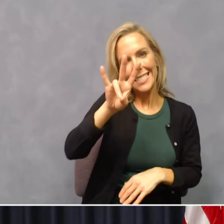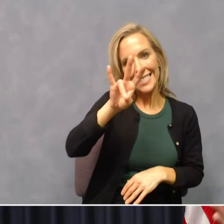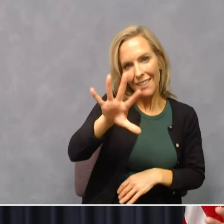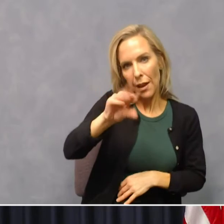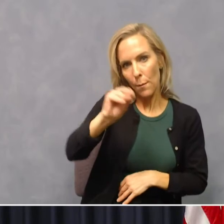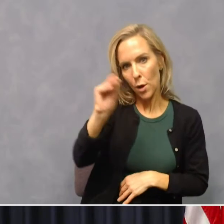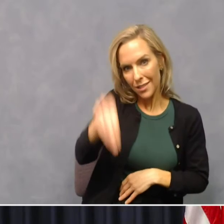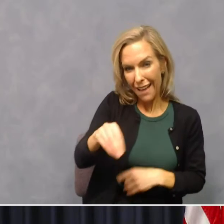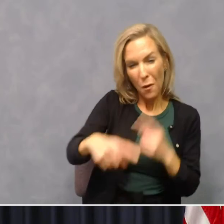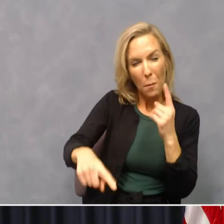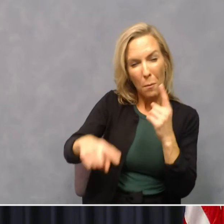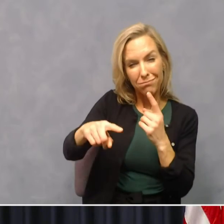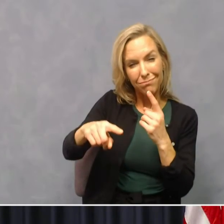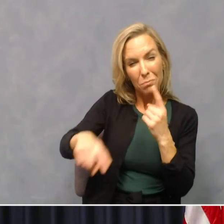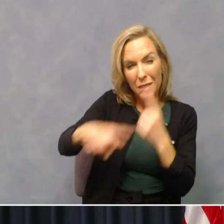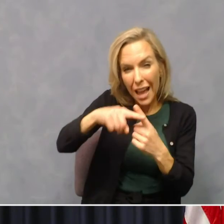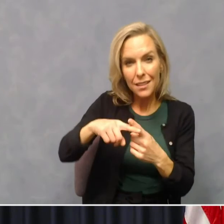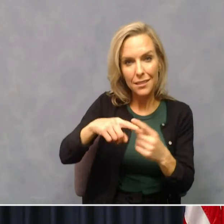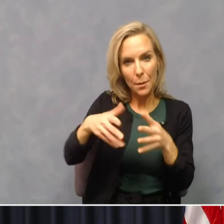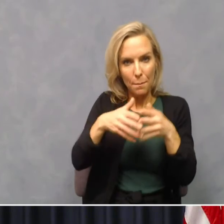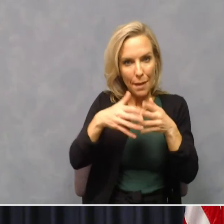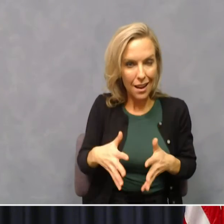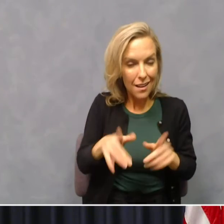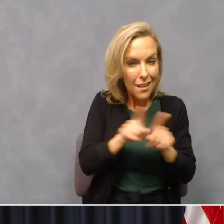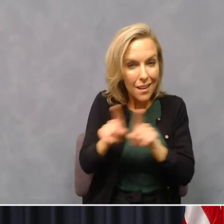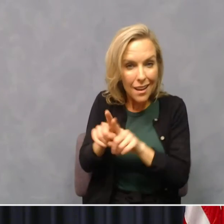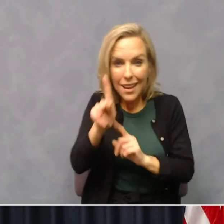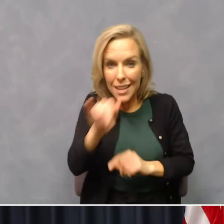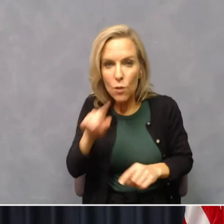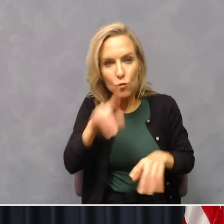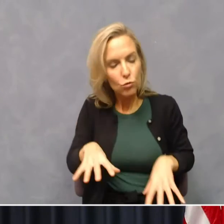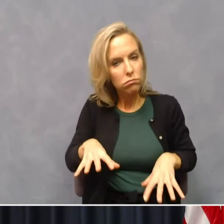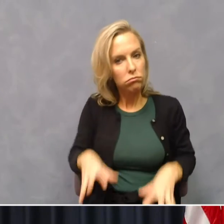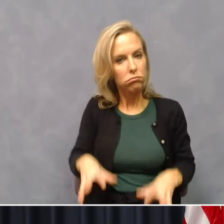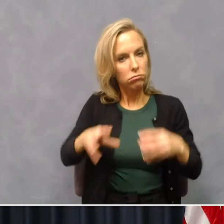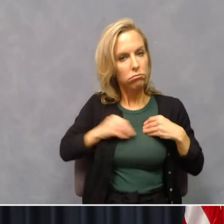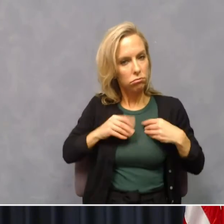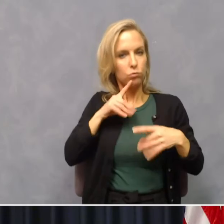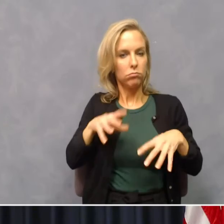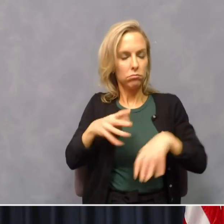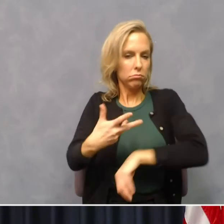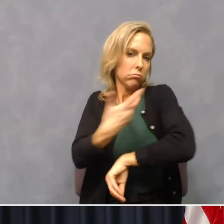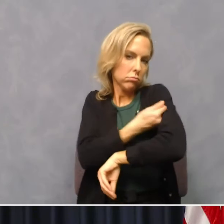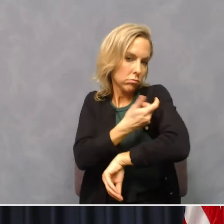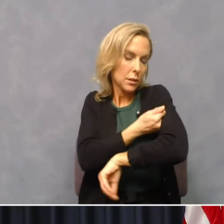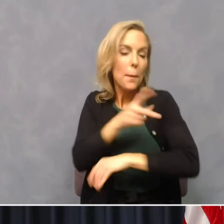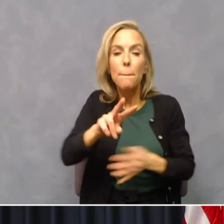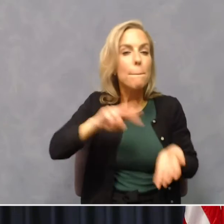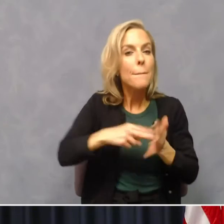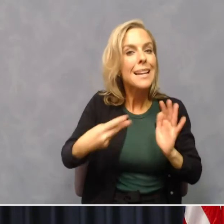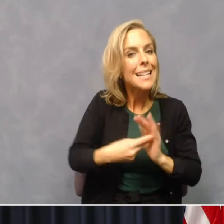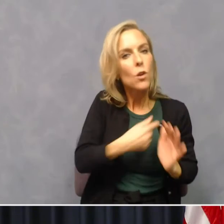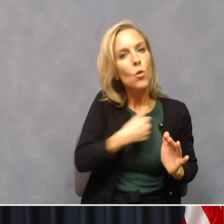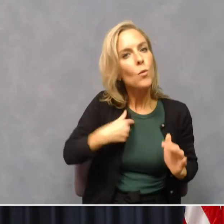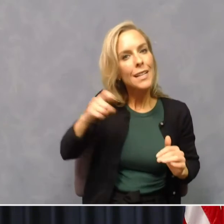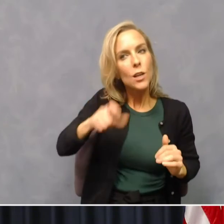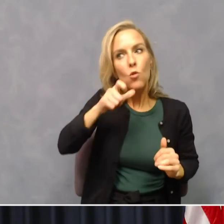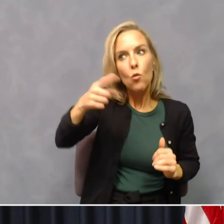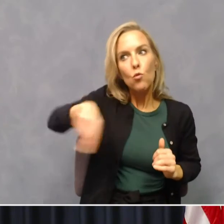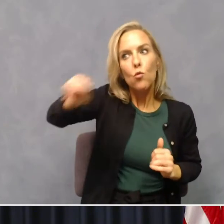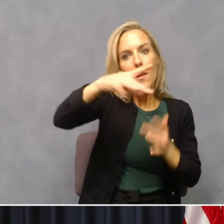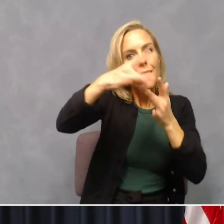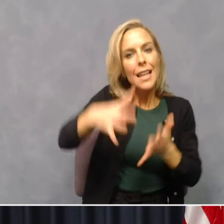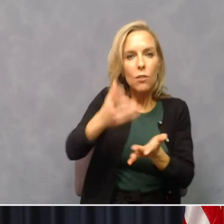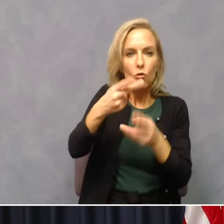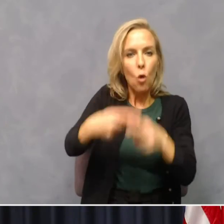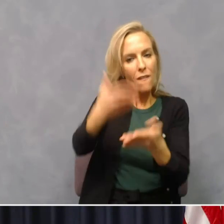plus Americans, but also Kentuckians to take the vaccine. And so that means that we need validators, people who are trusted